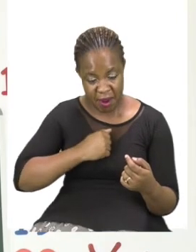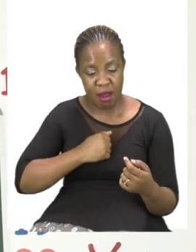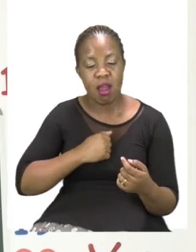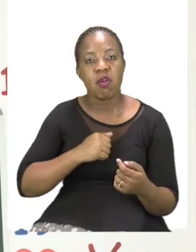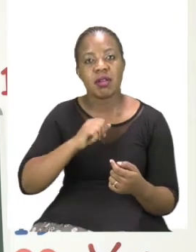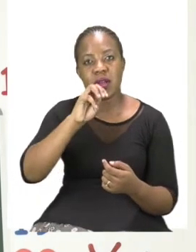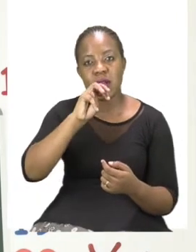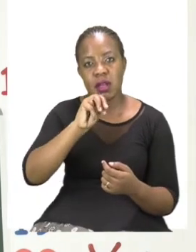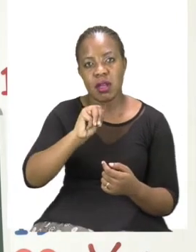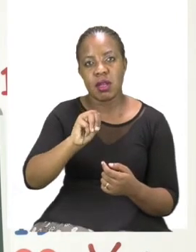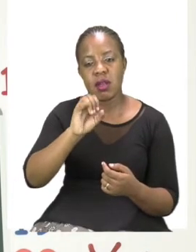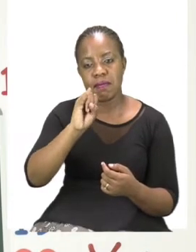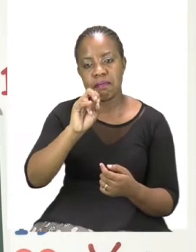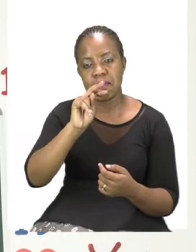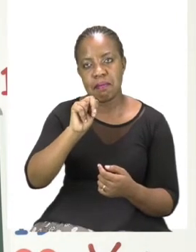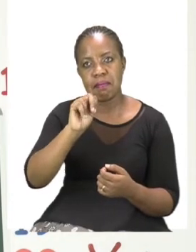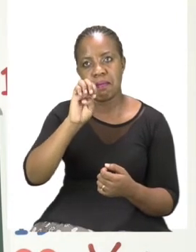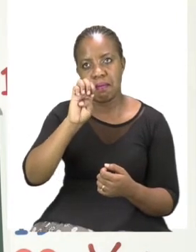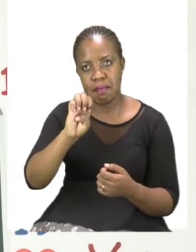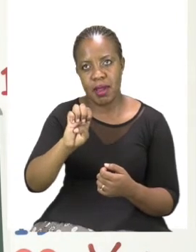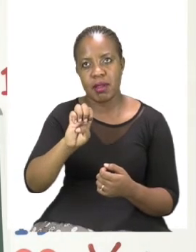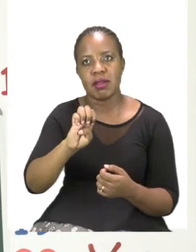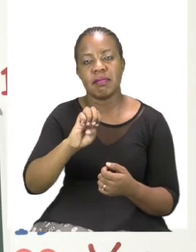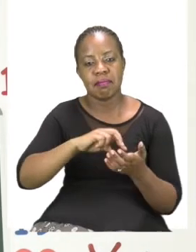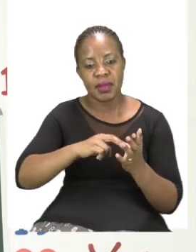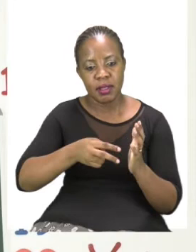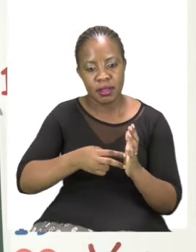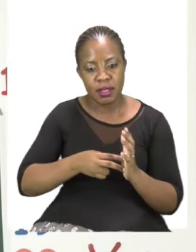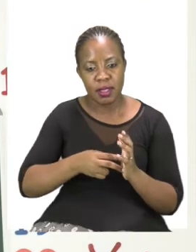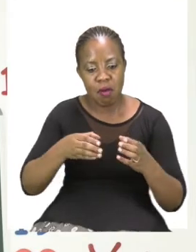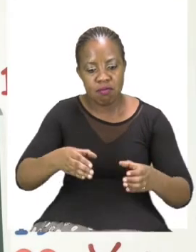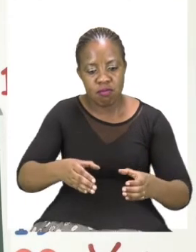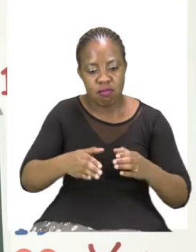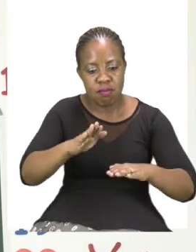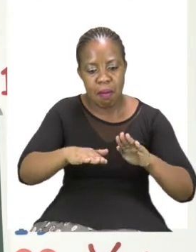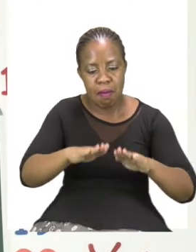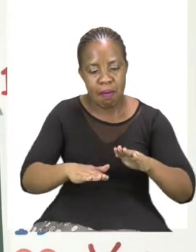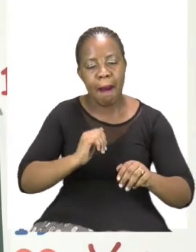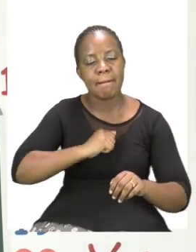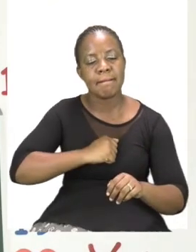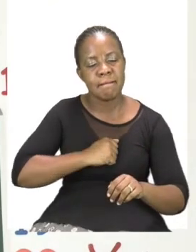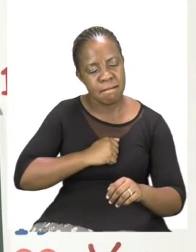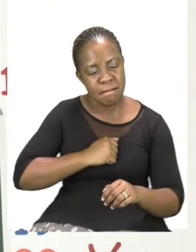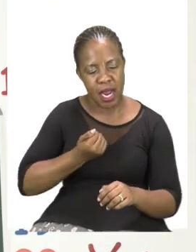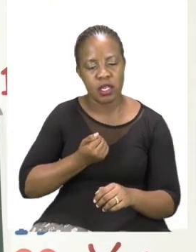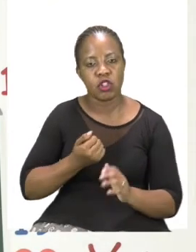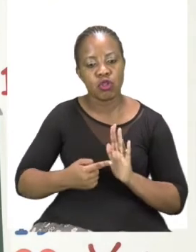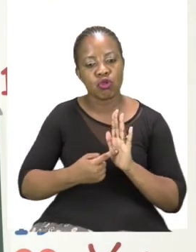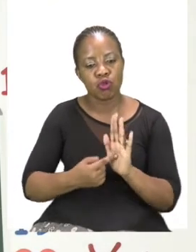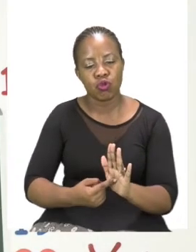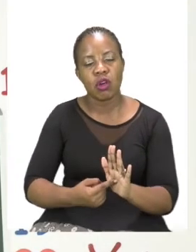this is a drum that belongs to you. So if I were to say it as a possessive pronoun,